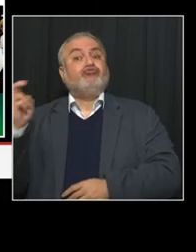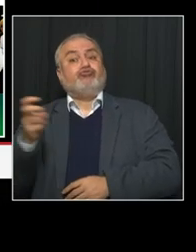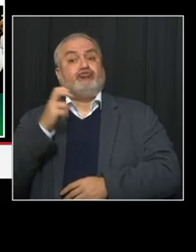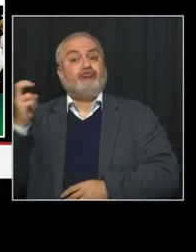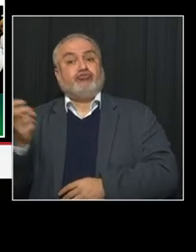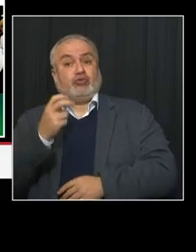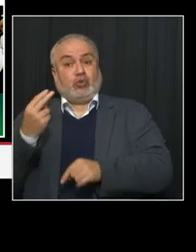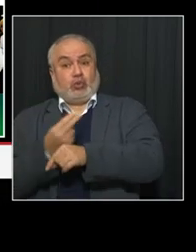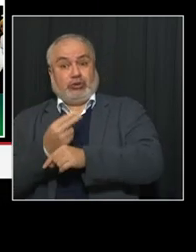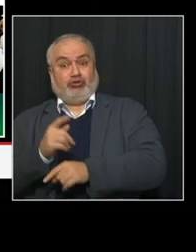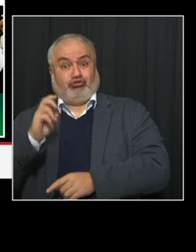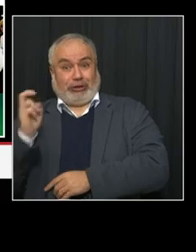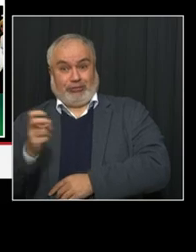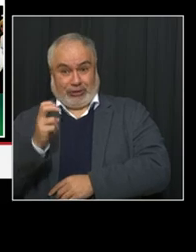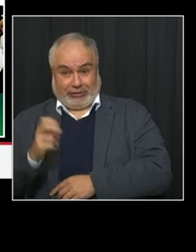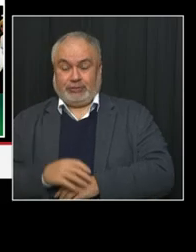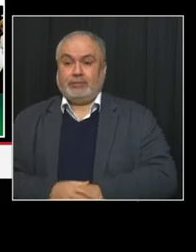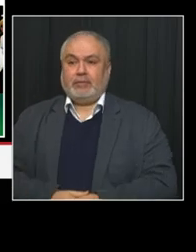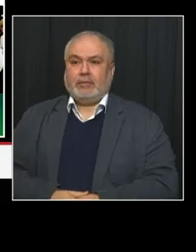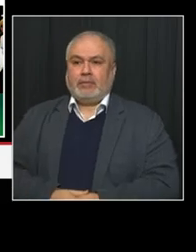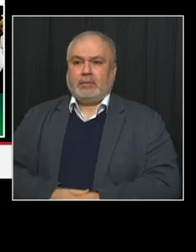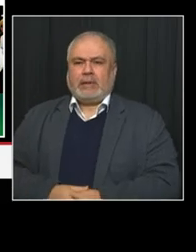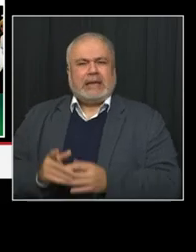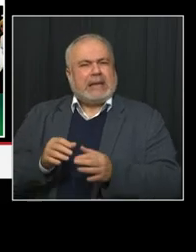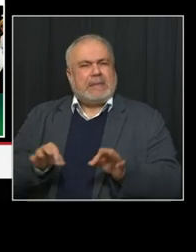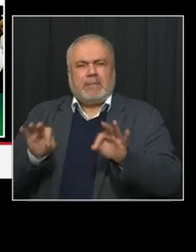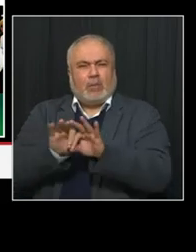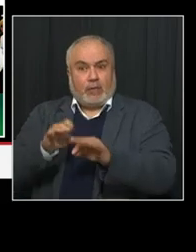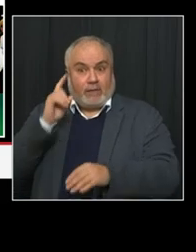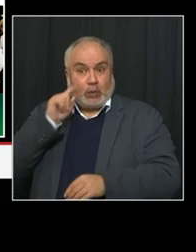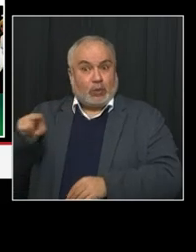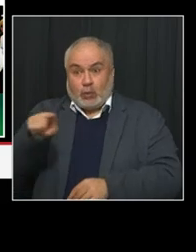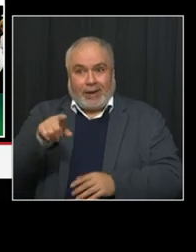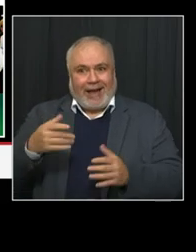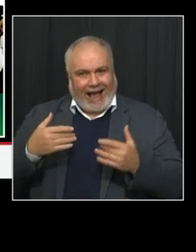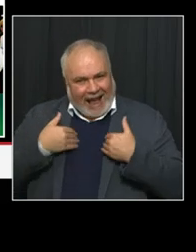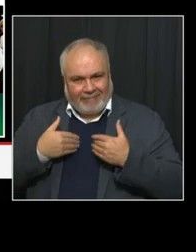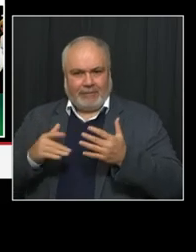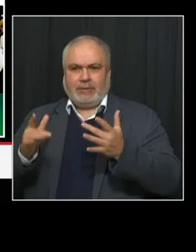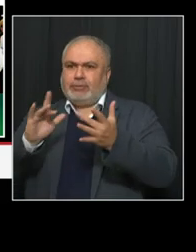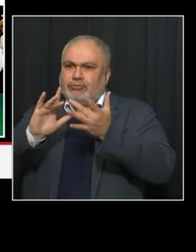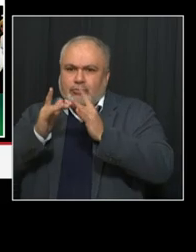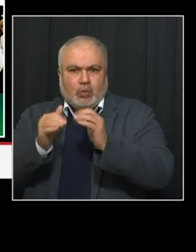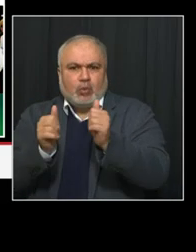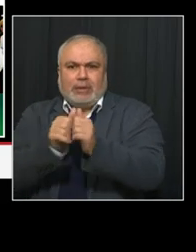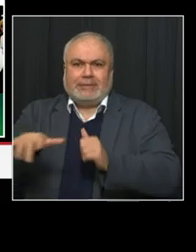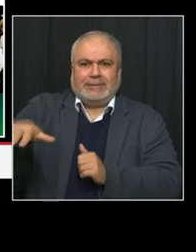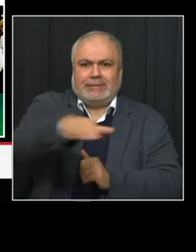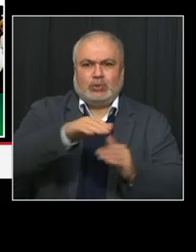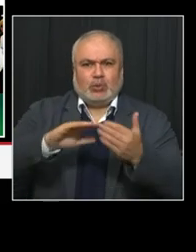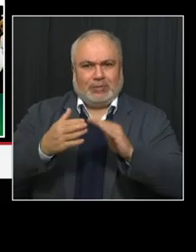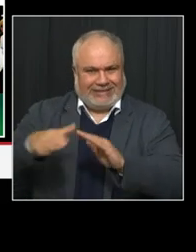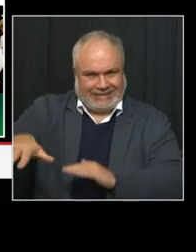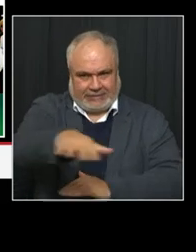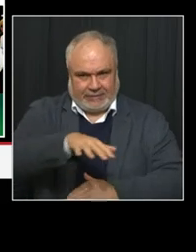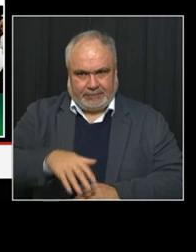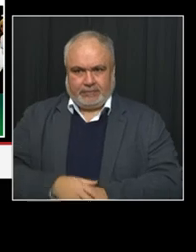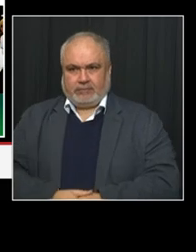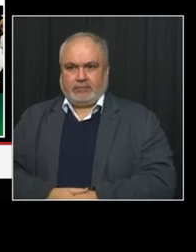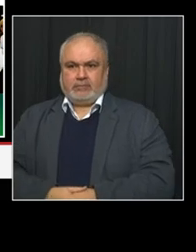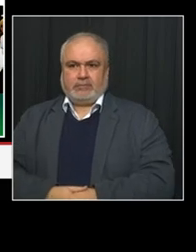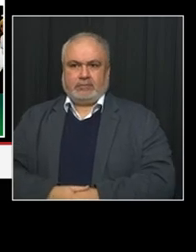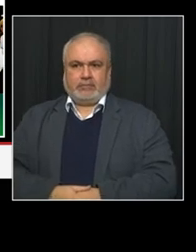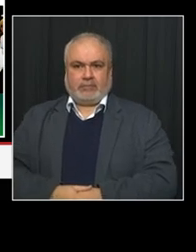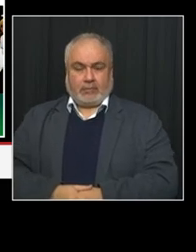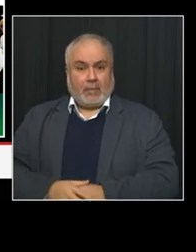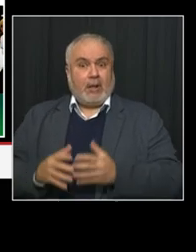good social connections. So we invest a lot in our Department of Parks and Recreation for senior programming, exercise classes,